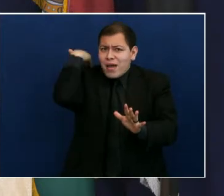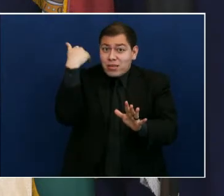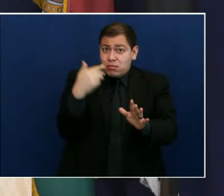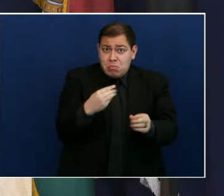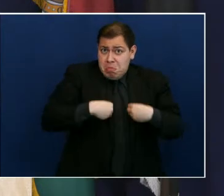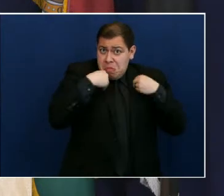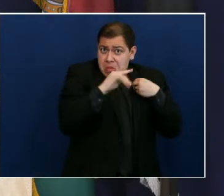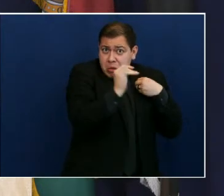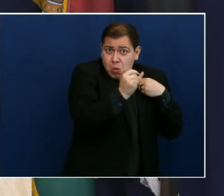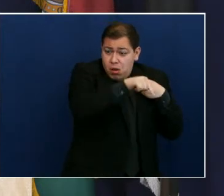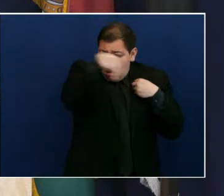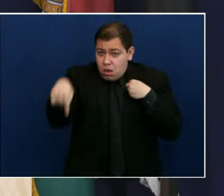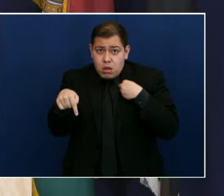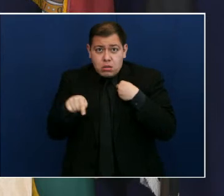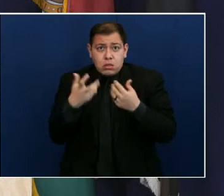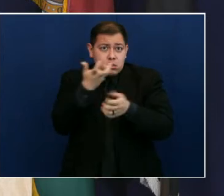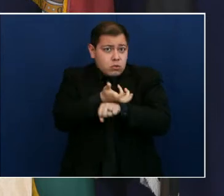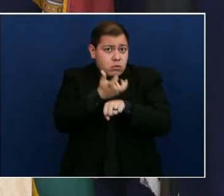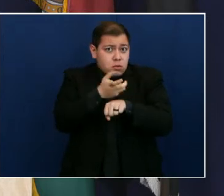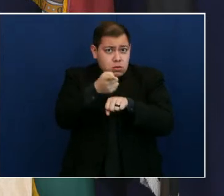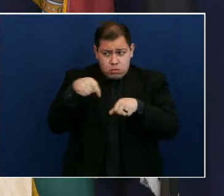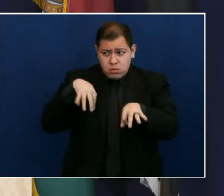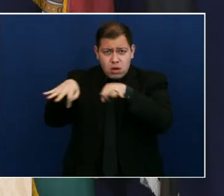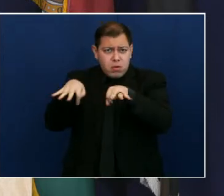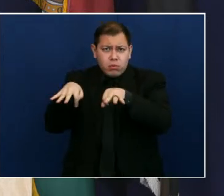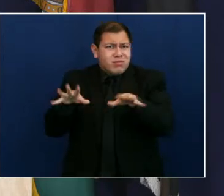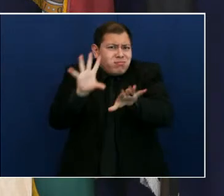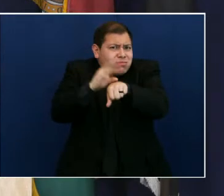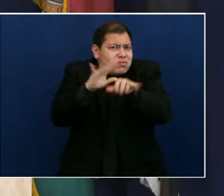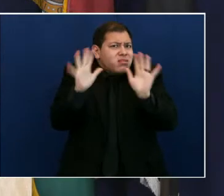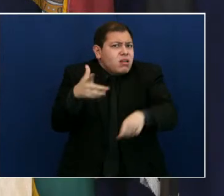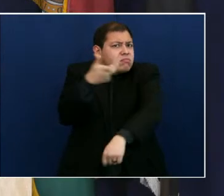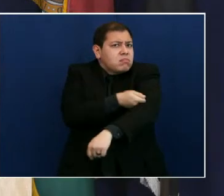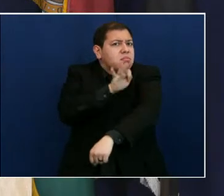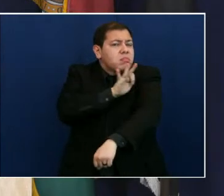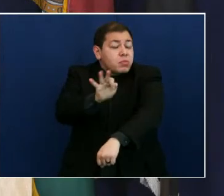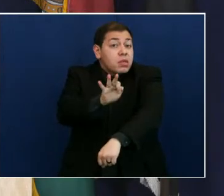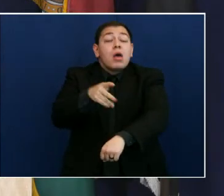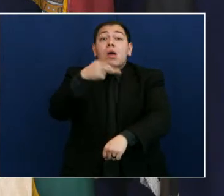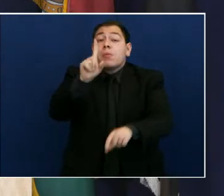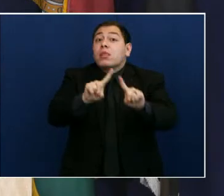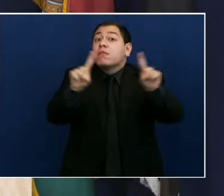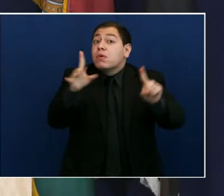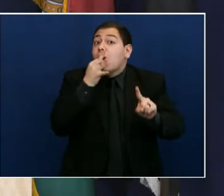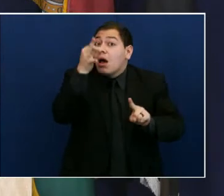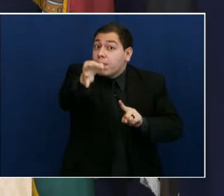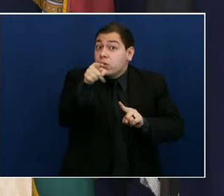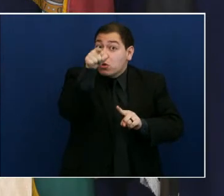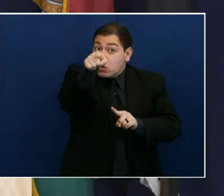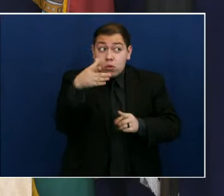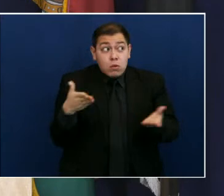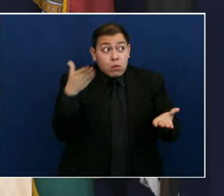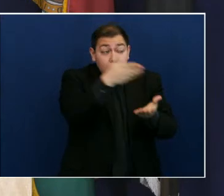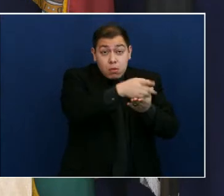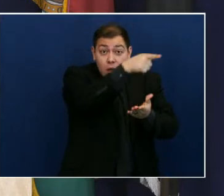para maquiladoras que están en el lado mexicano, ¿verdad? Entonces es importante mencionarlo. Sabemos que hay muchas personas que